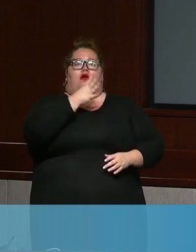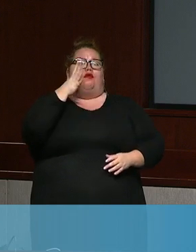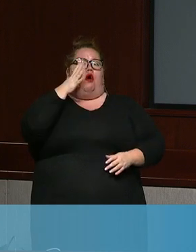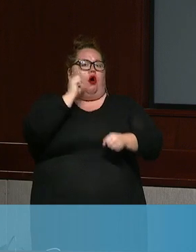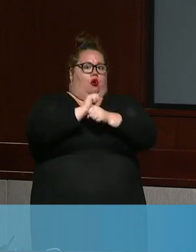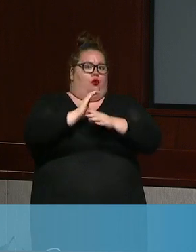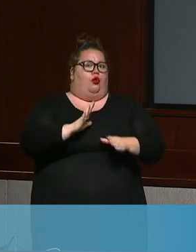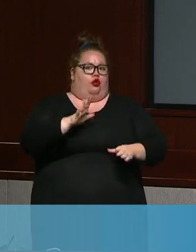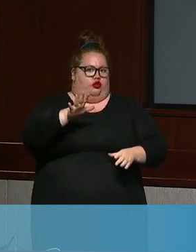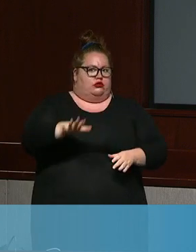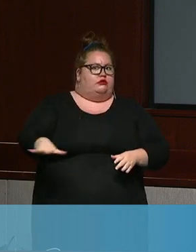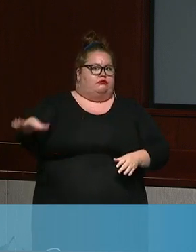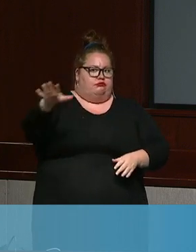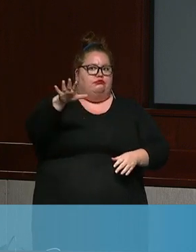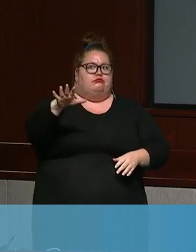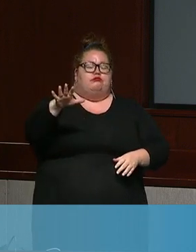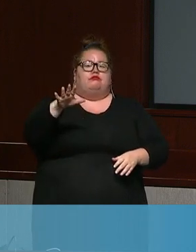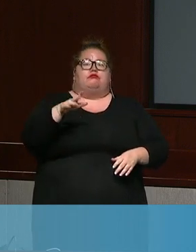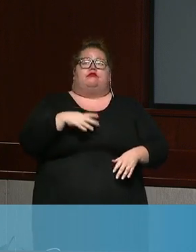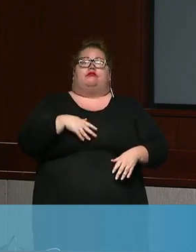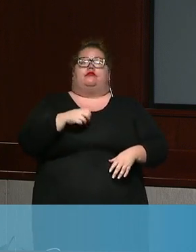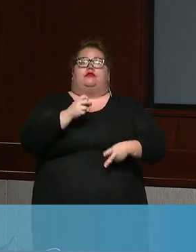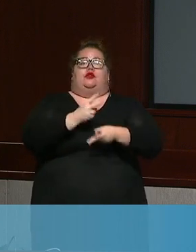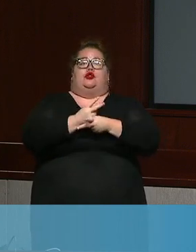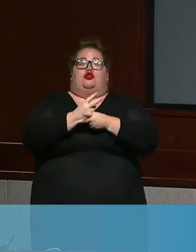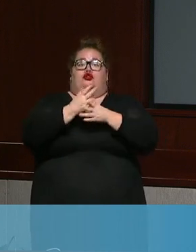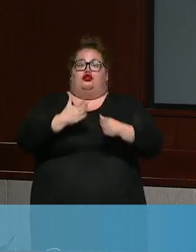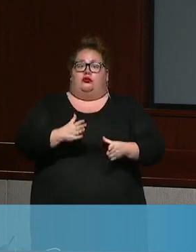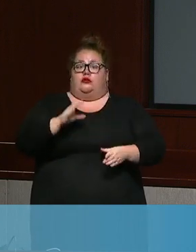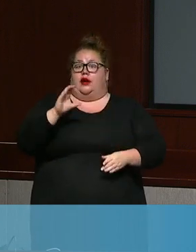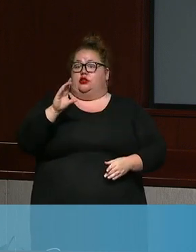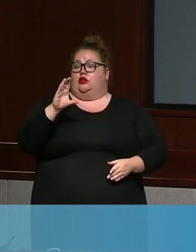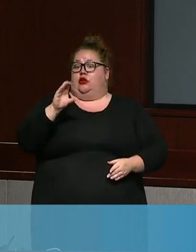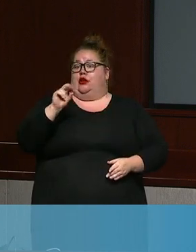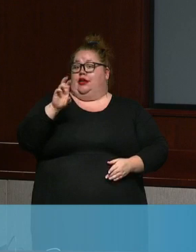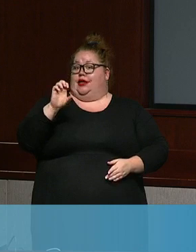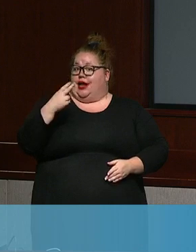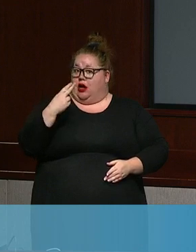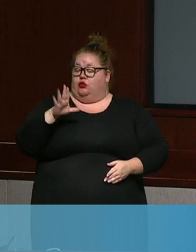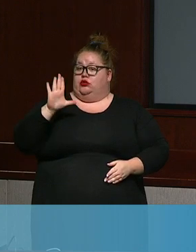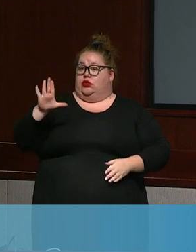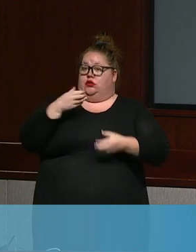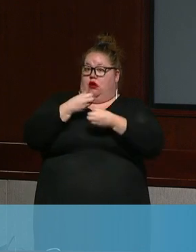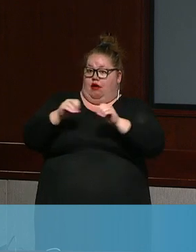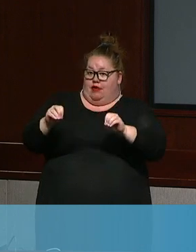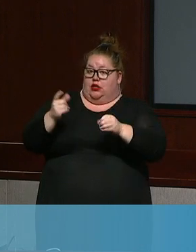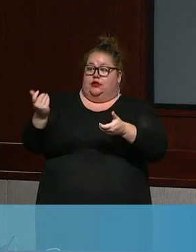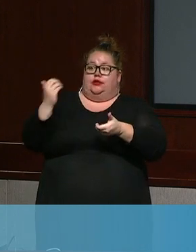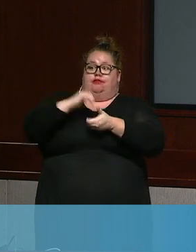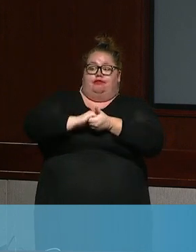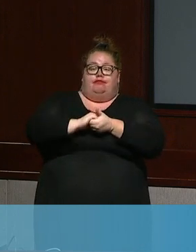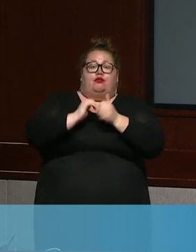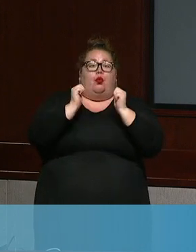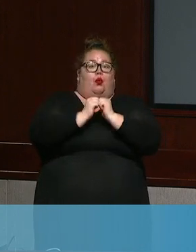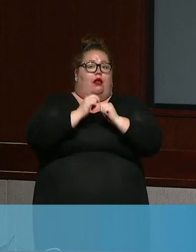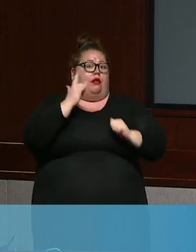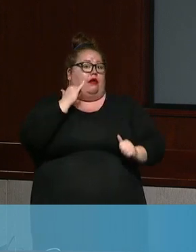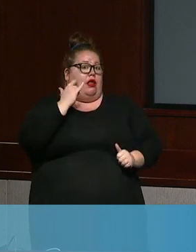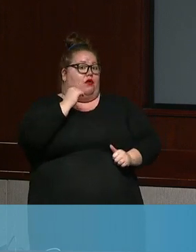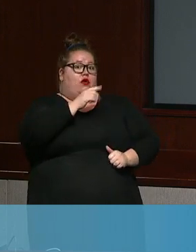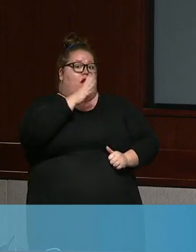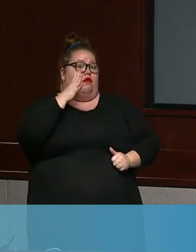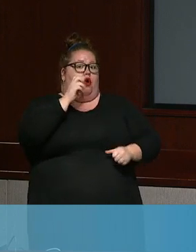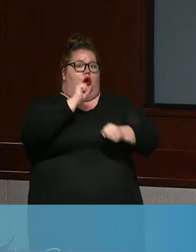collaborative effort between Supervisor David Couch and his office and the California Farm Workers